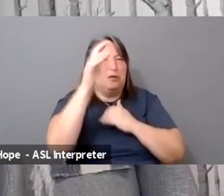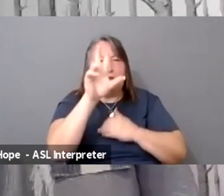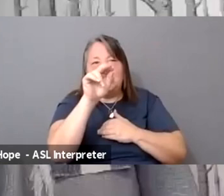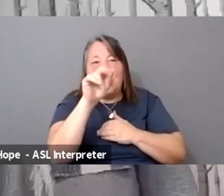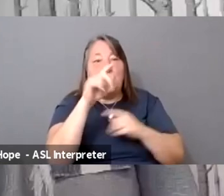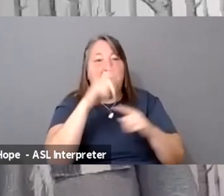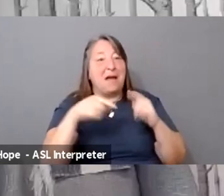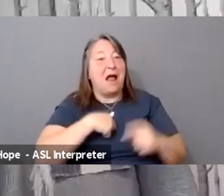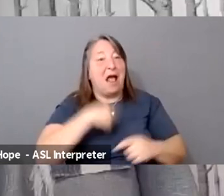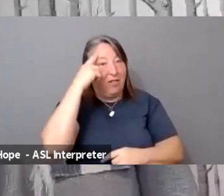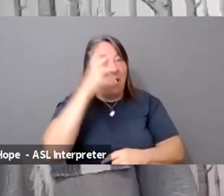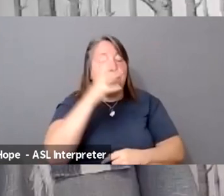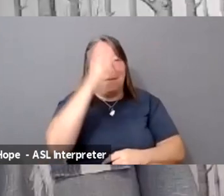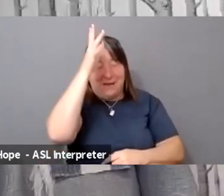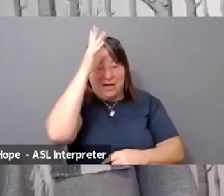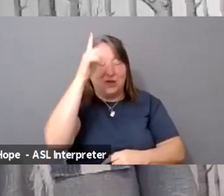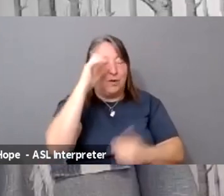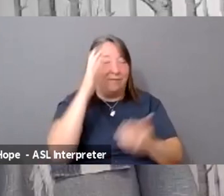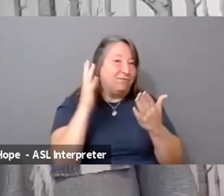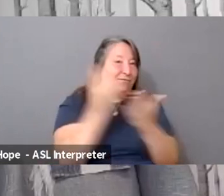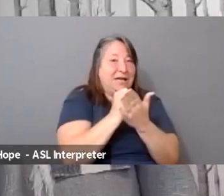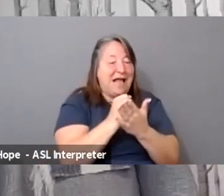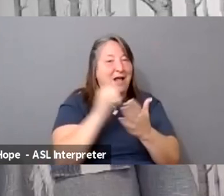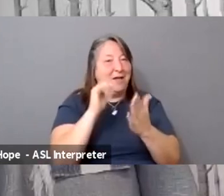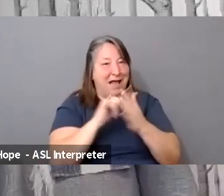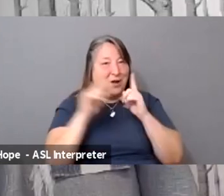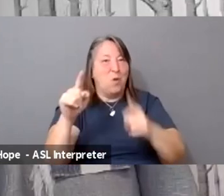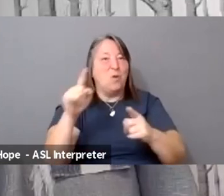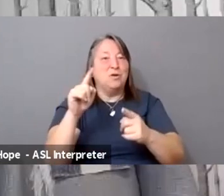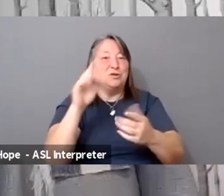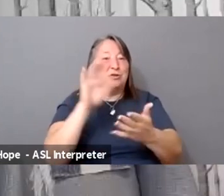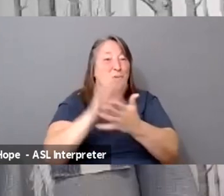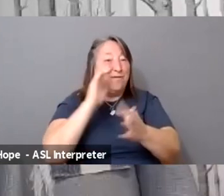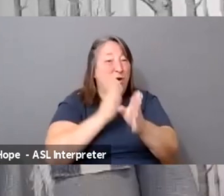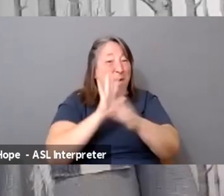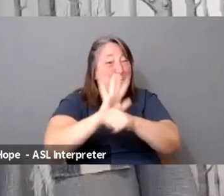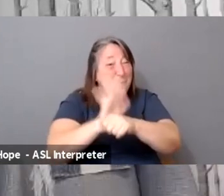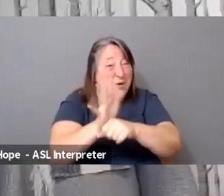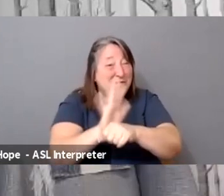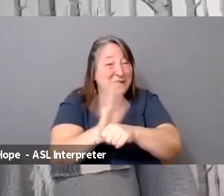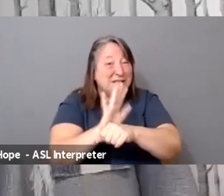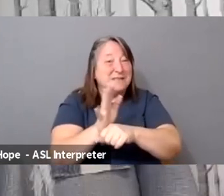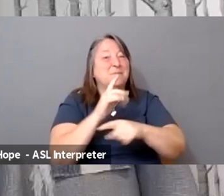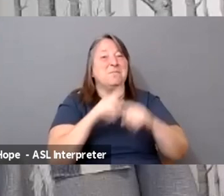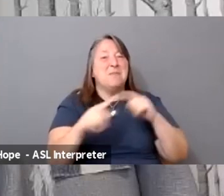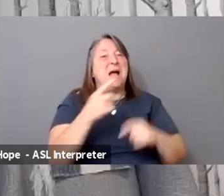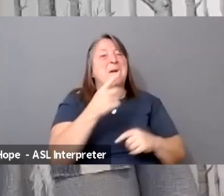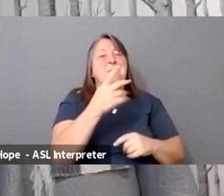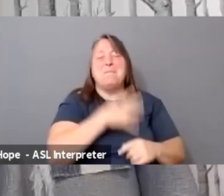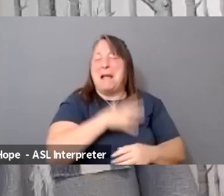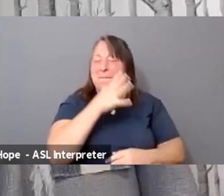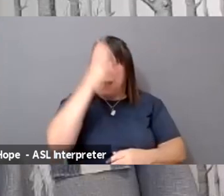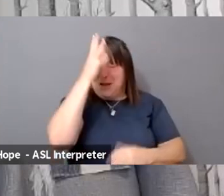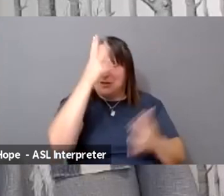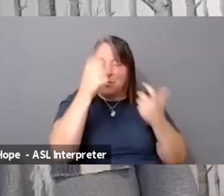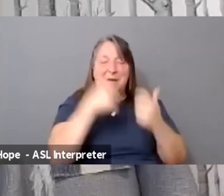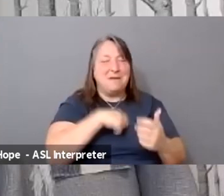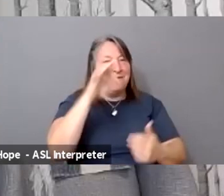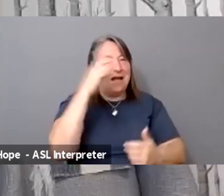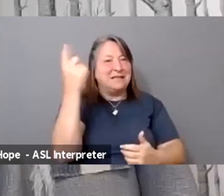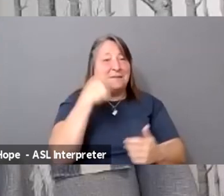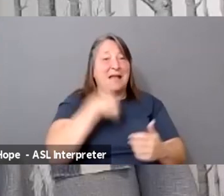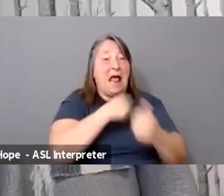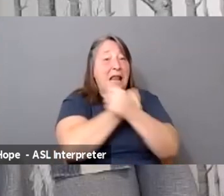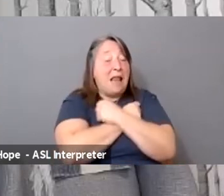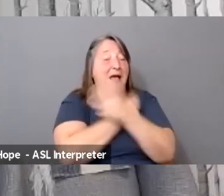were going to completely freak out, and they didn't, because they just wanted me to find something that I loved and wanted to pursue. They